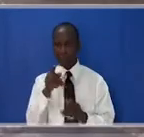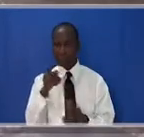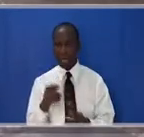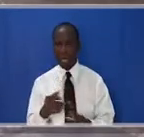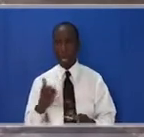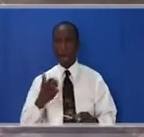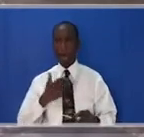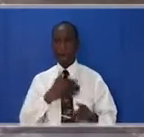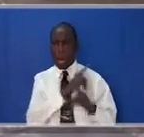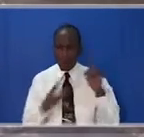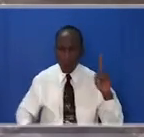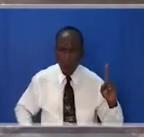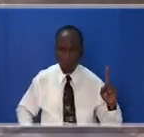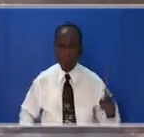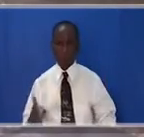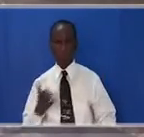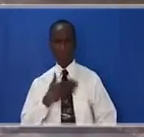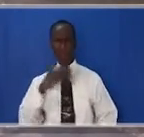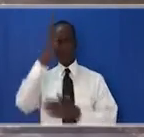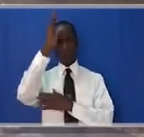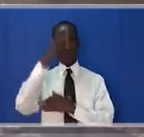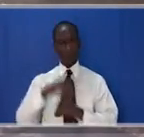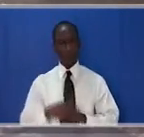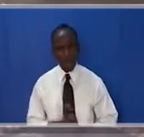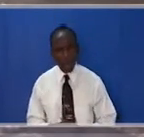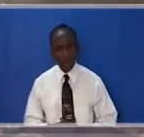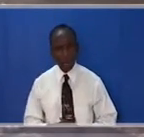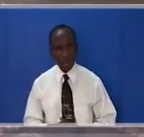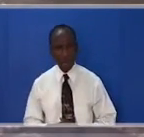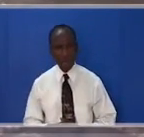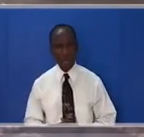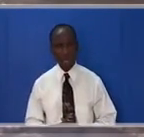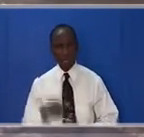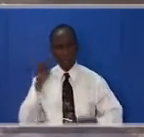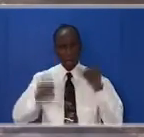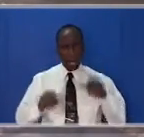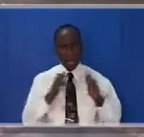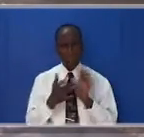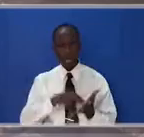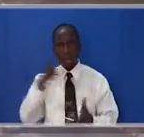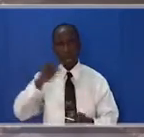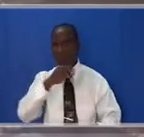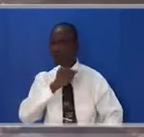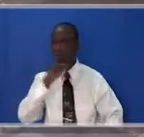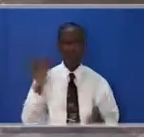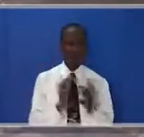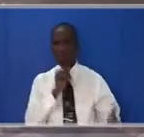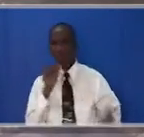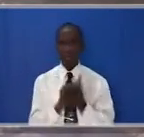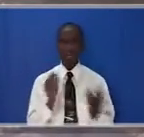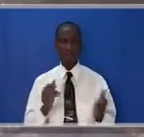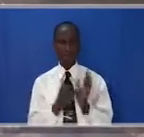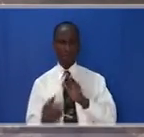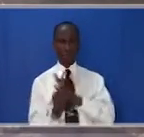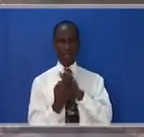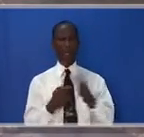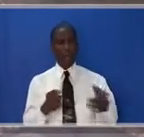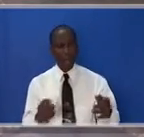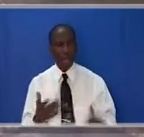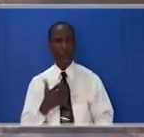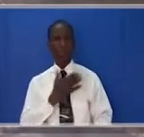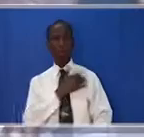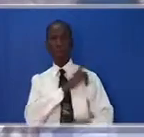amani din aguru din yina so se oso ni asasi so ni asasi ase